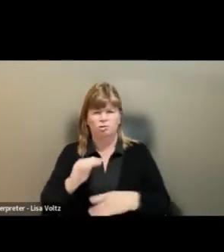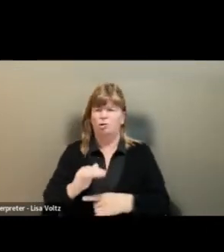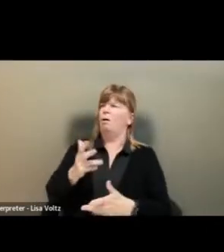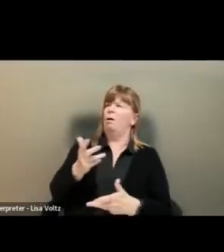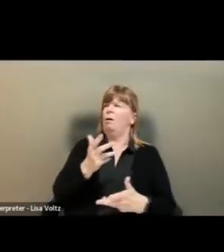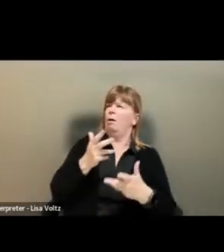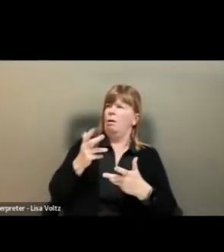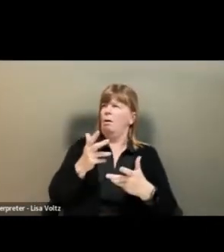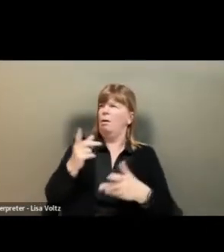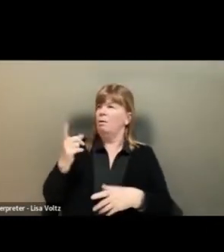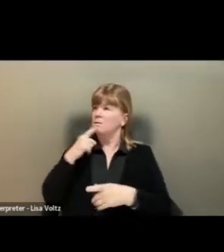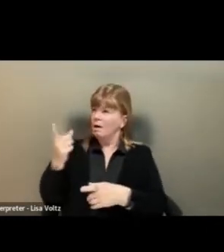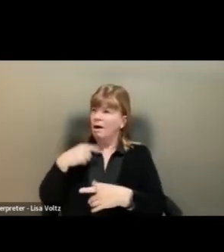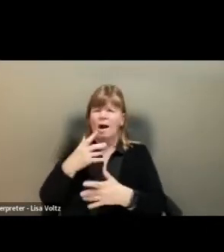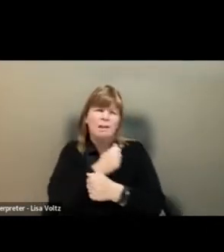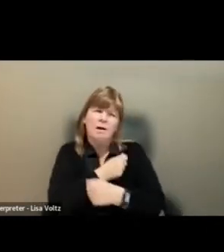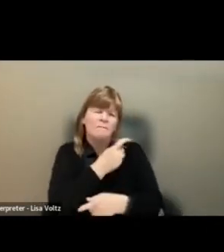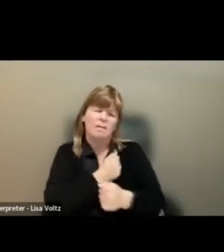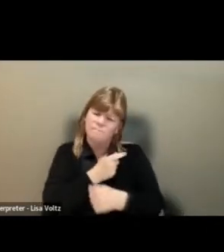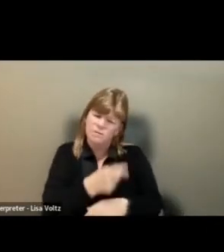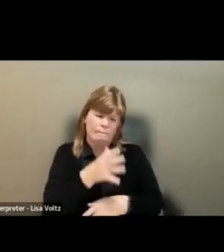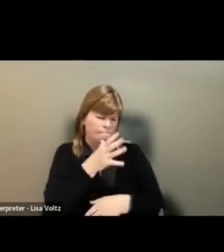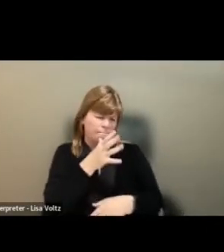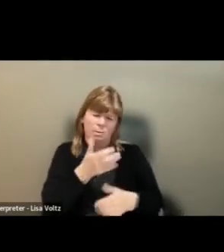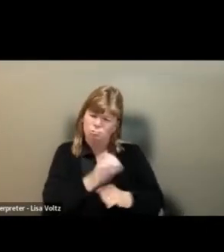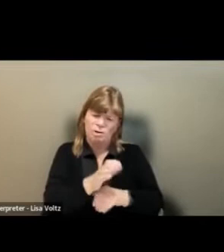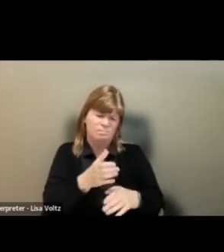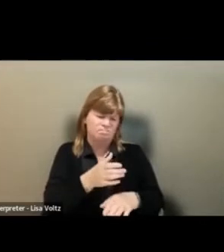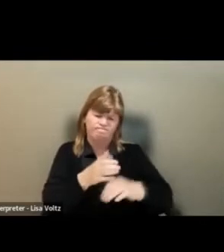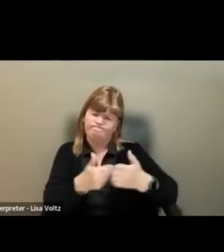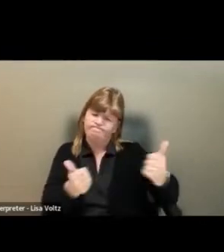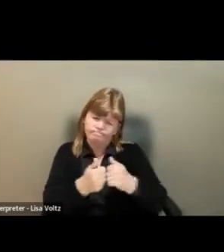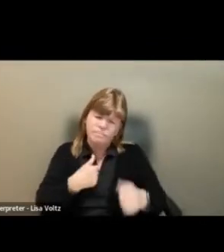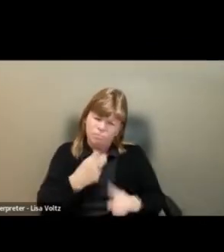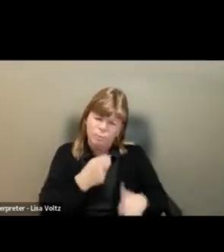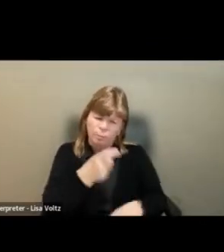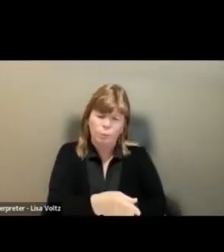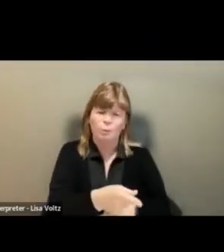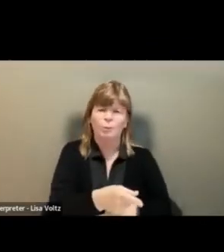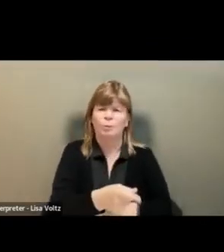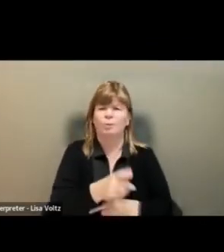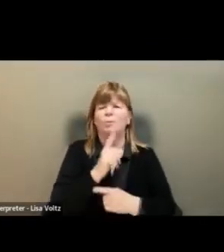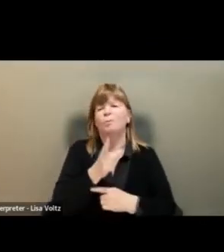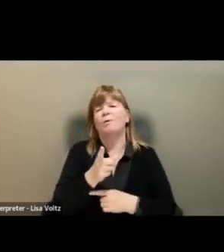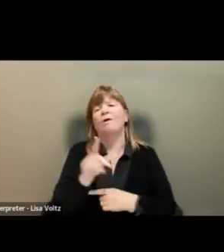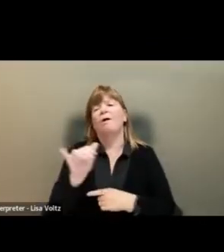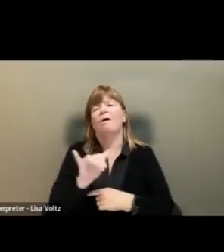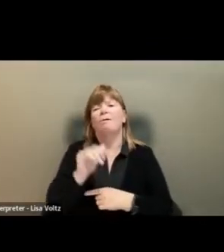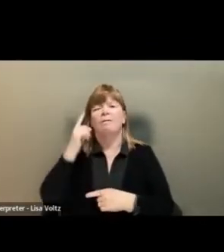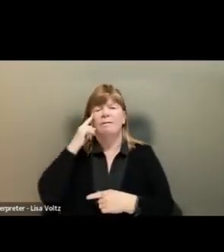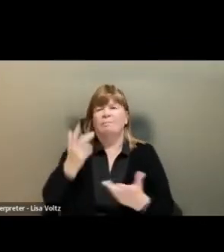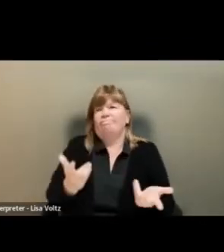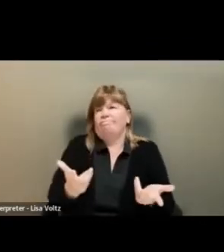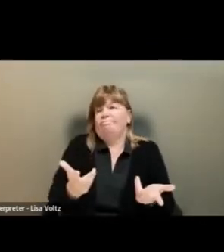in, and I love her and I love you and she's trying to keep you away from me. And really, really also thinking about one of the